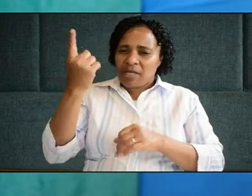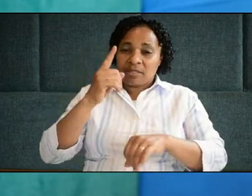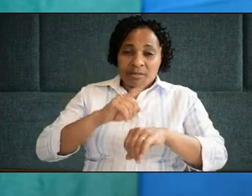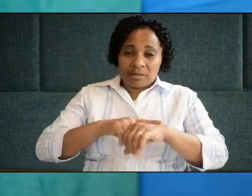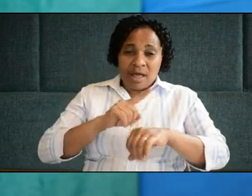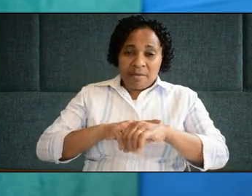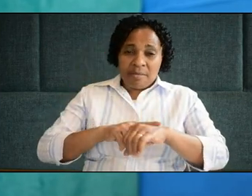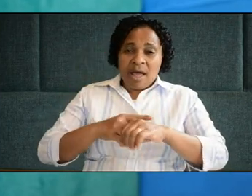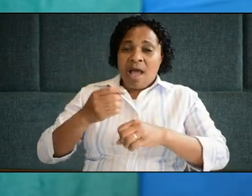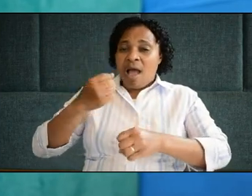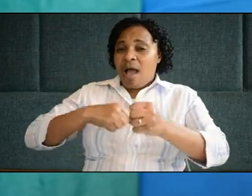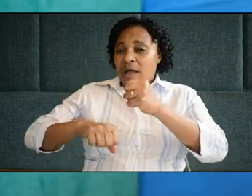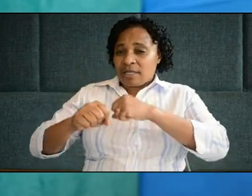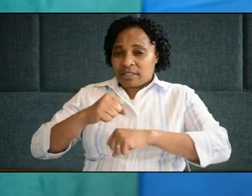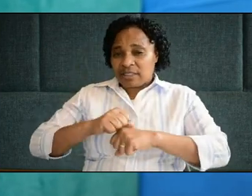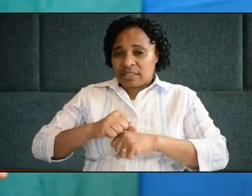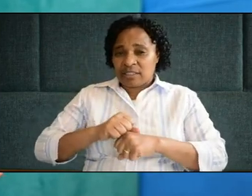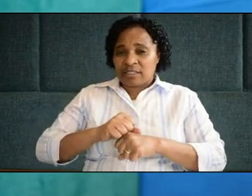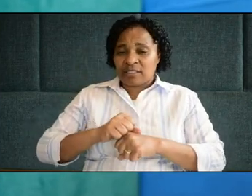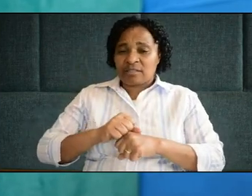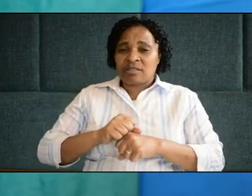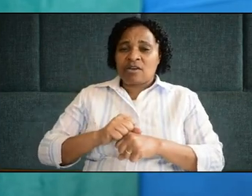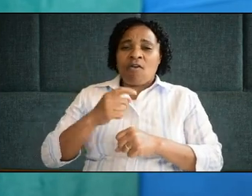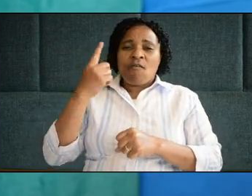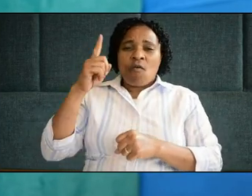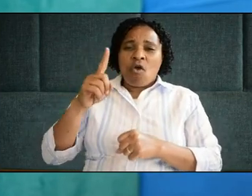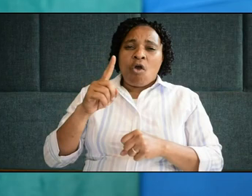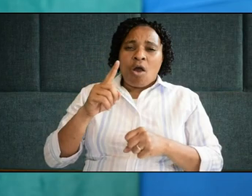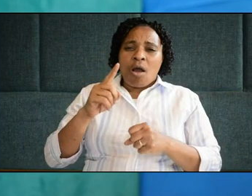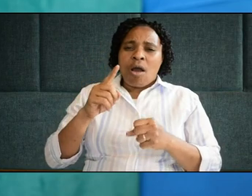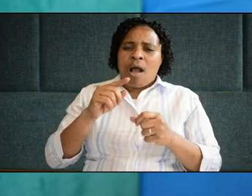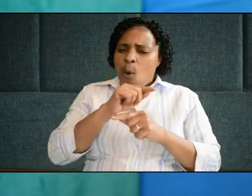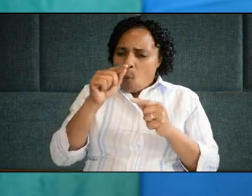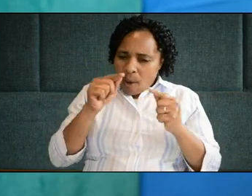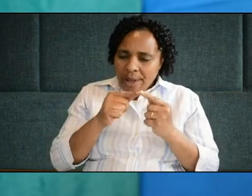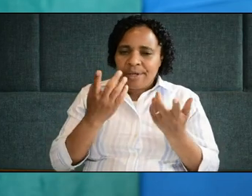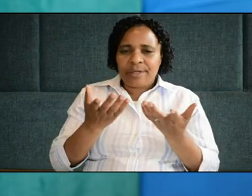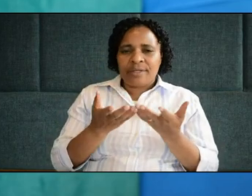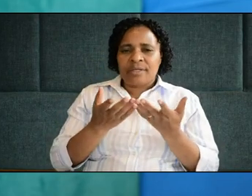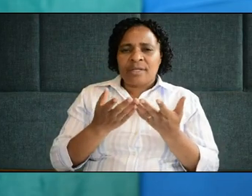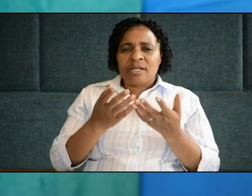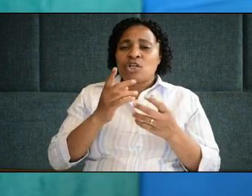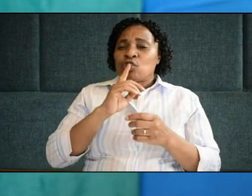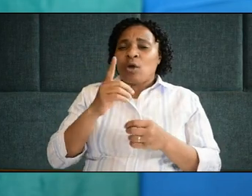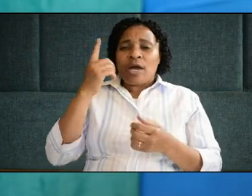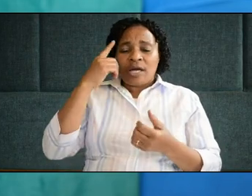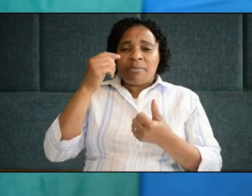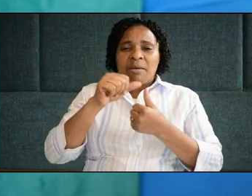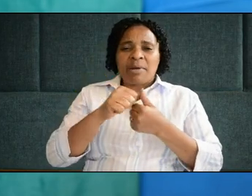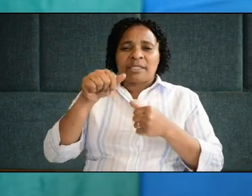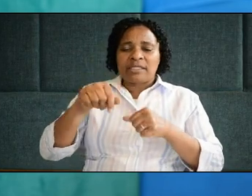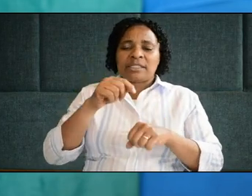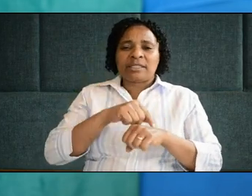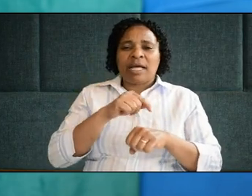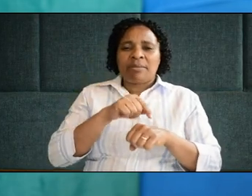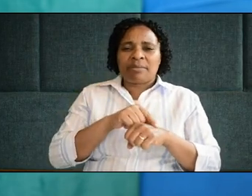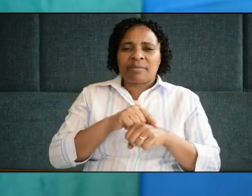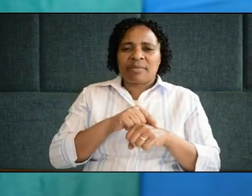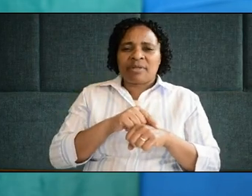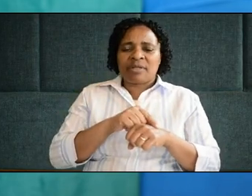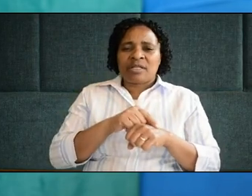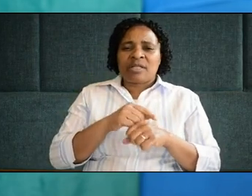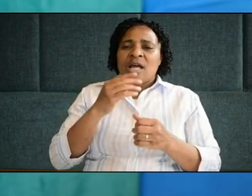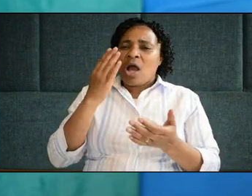time acting for a while. So I remember there was this time I